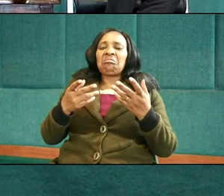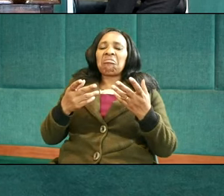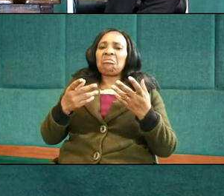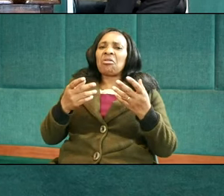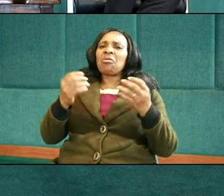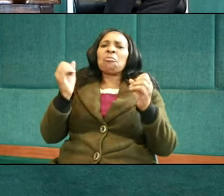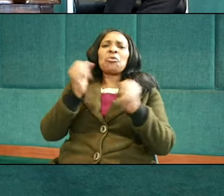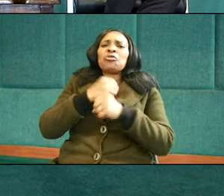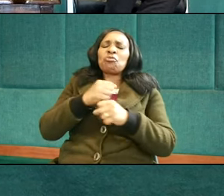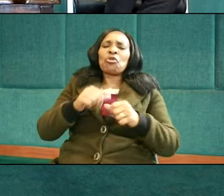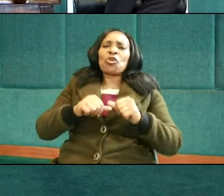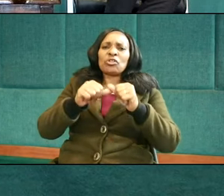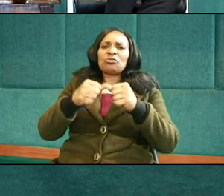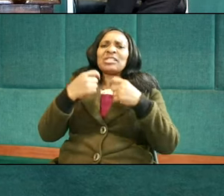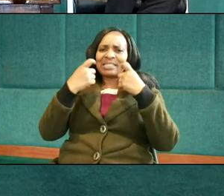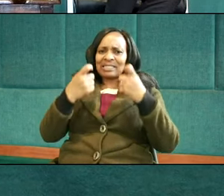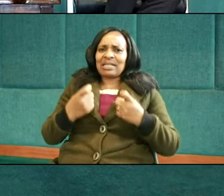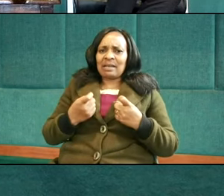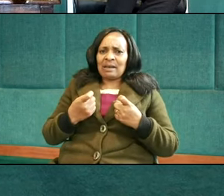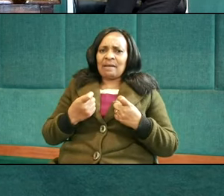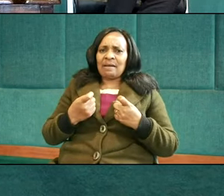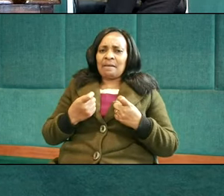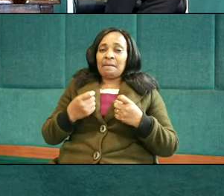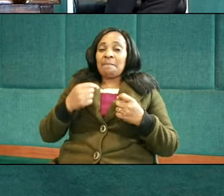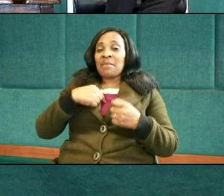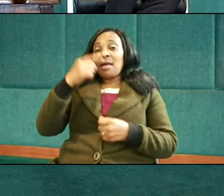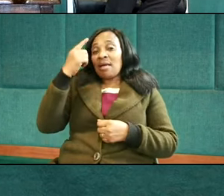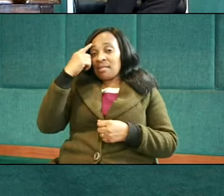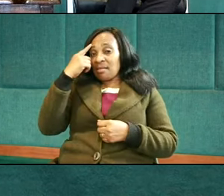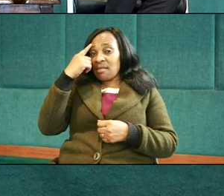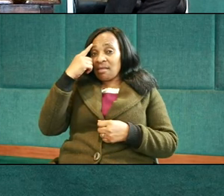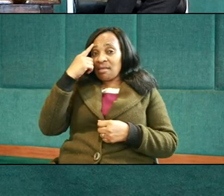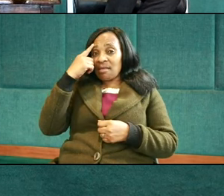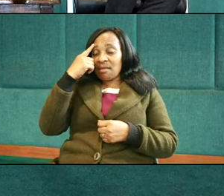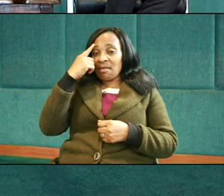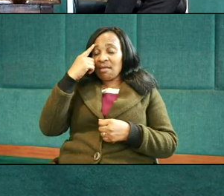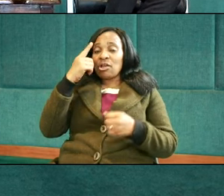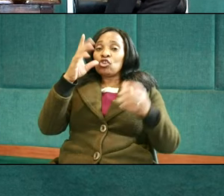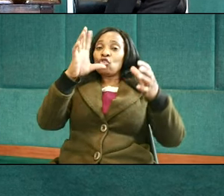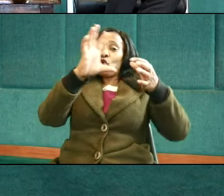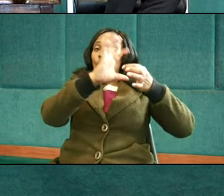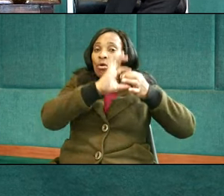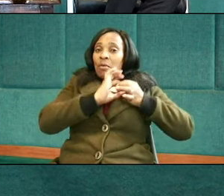don't want to continue in sin. And I think that combines with